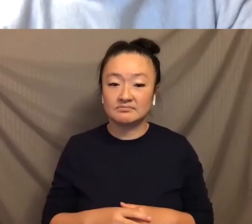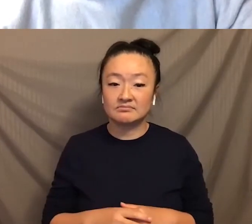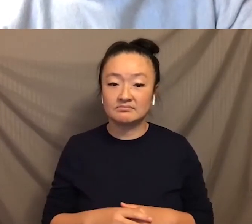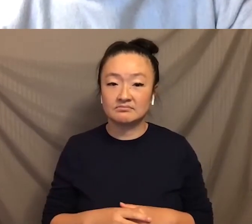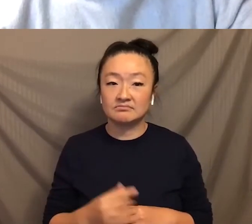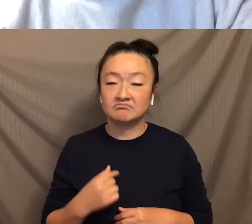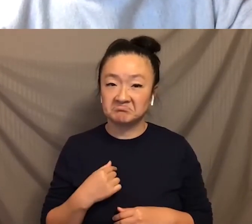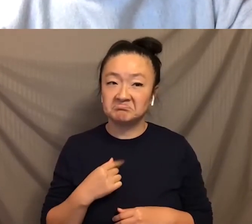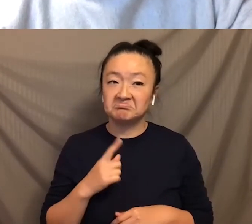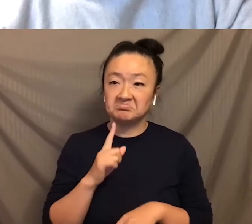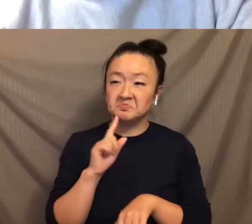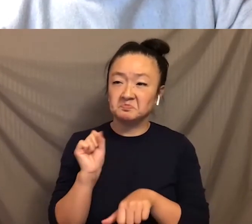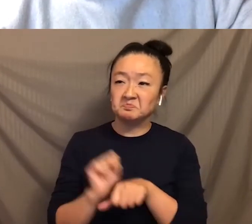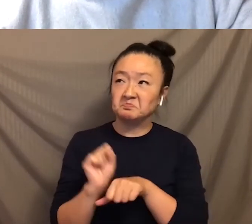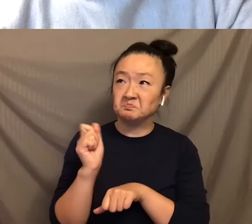really